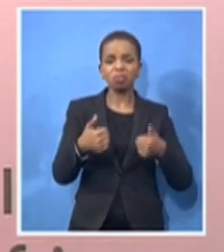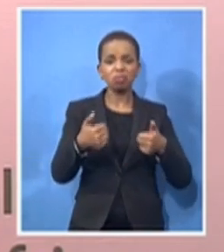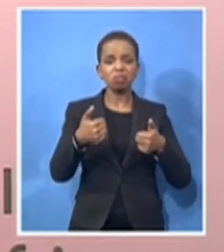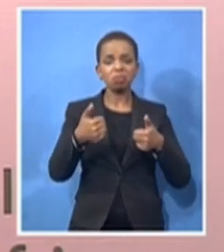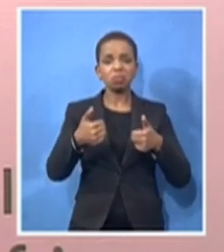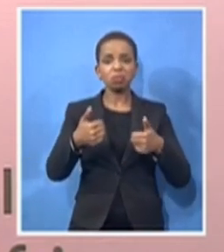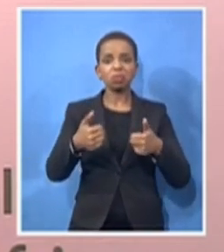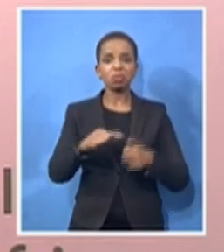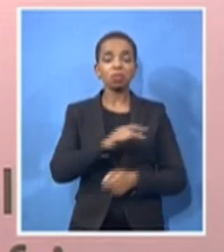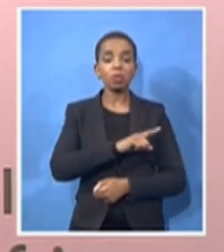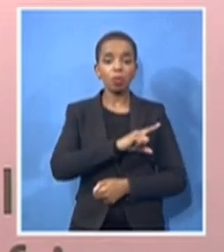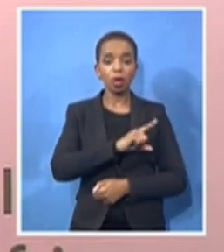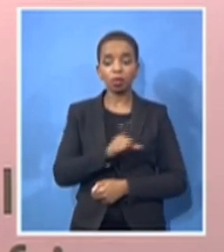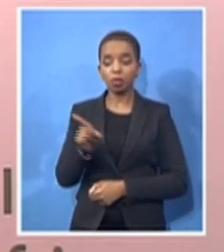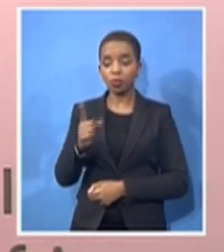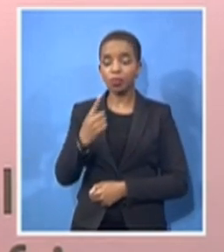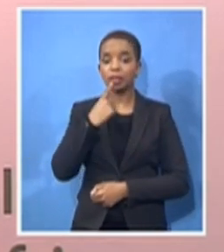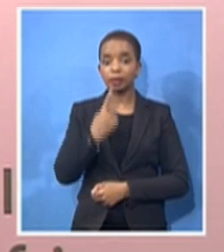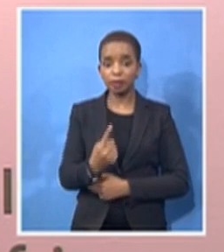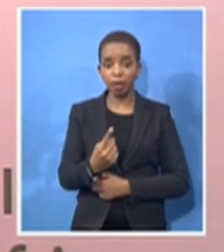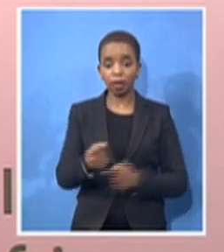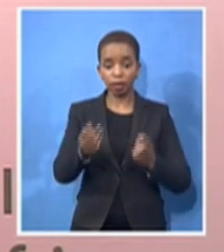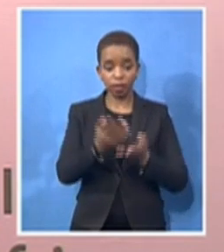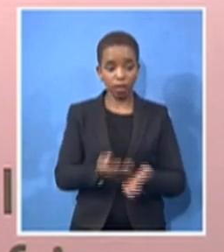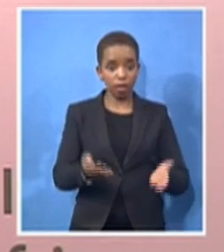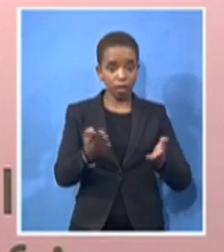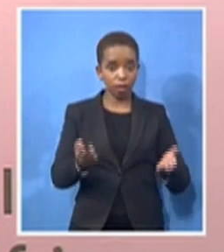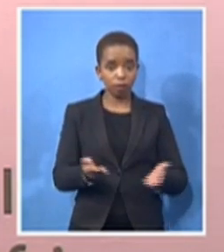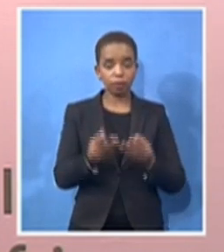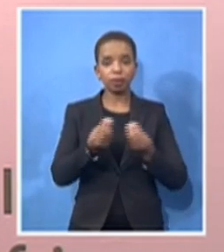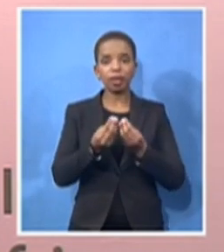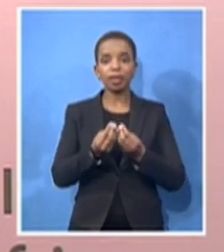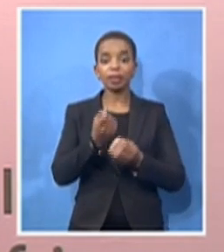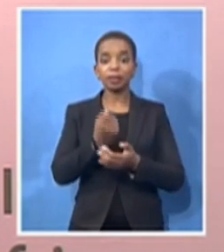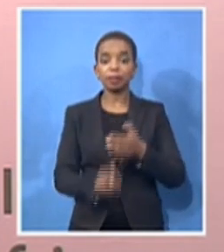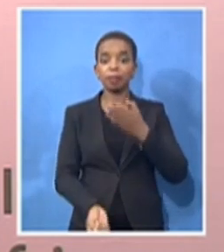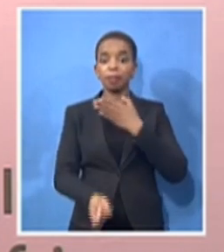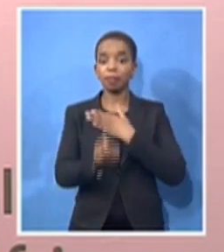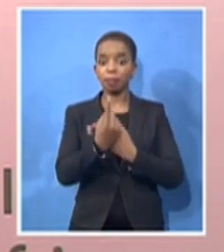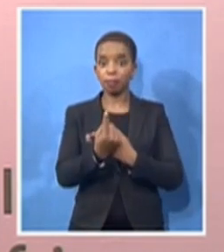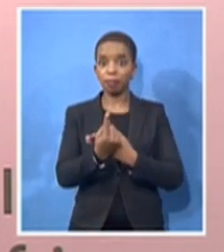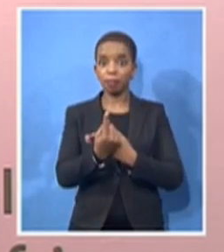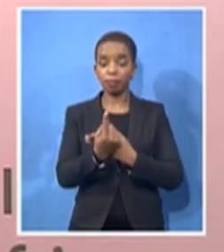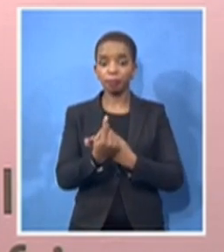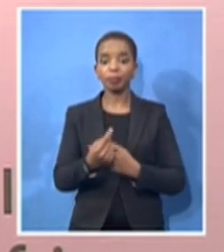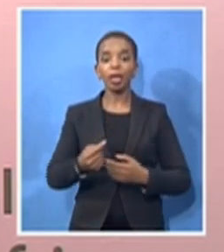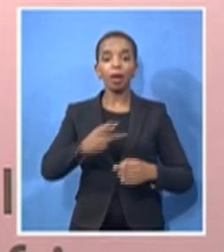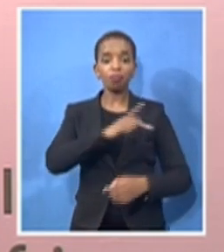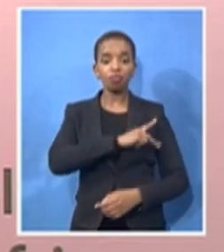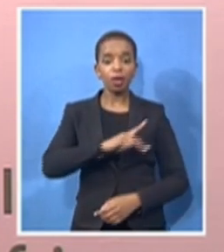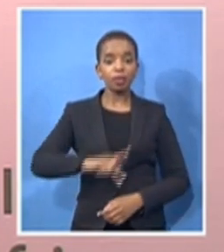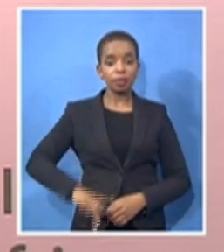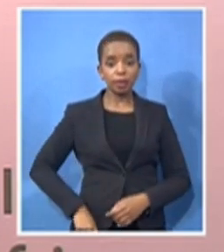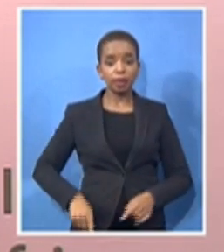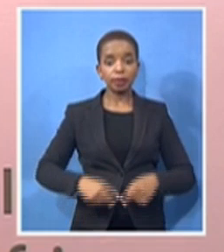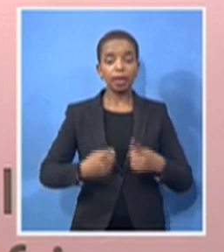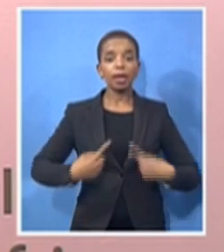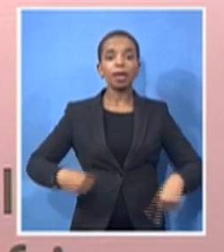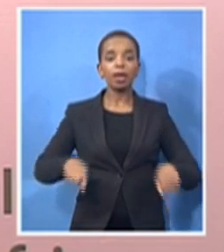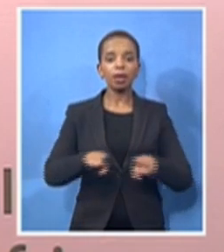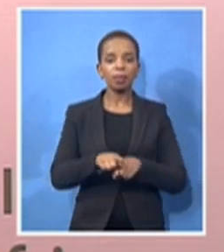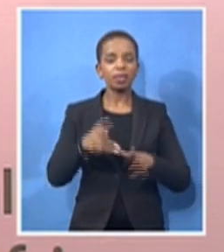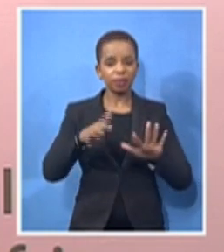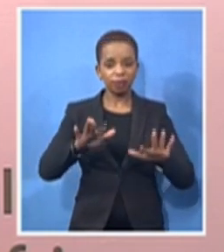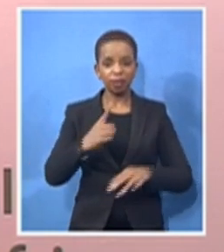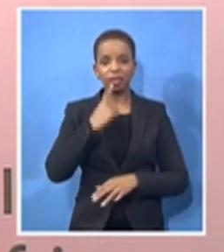Cyril Ramaphosa, quite aptly commented, that whenever there's abuse of power in